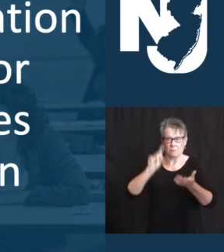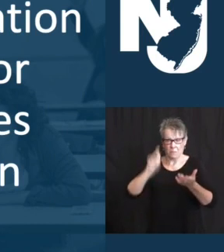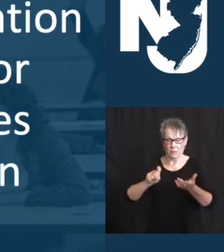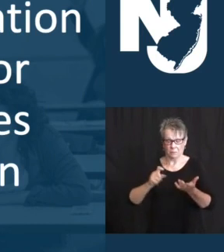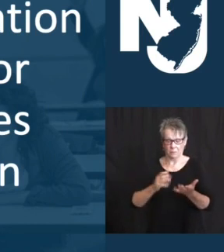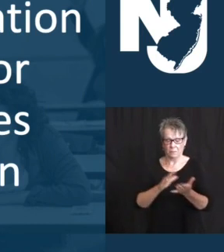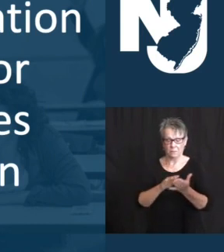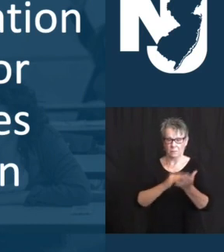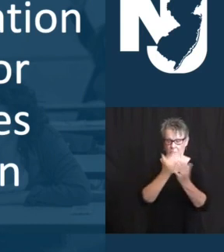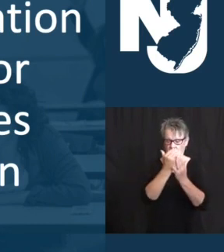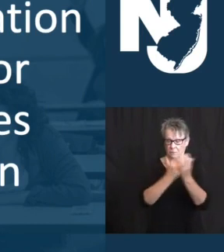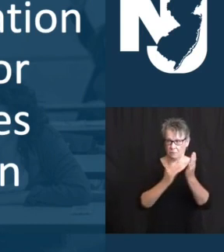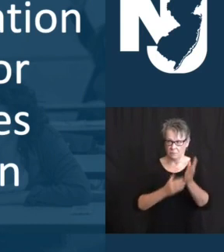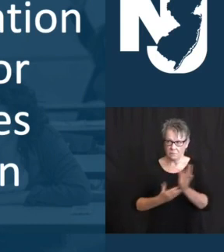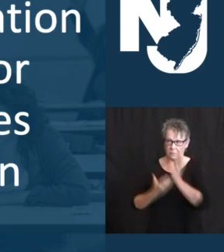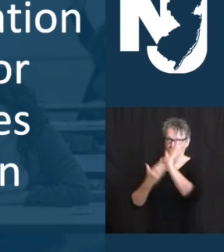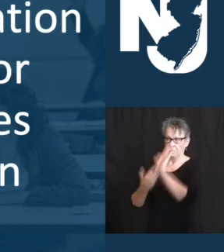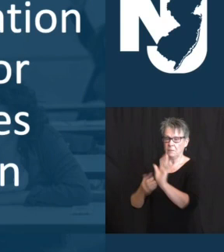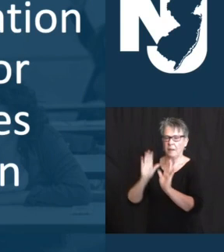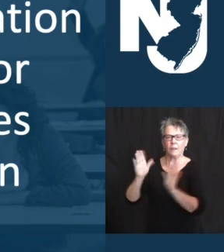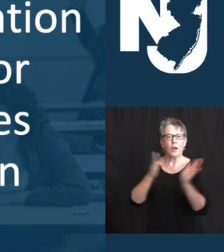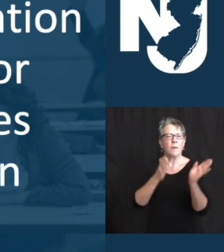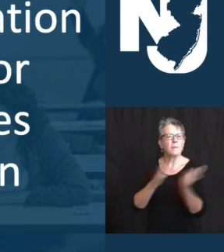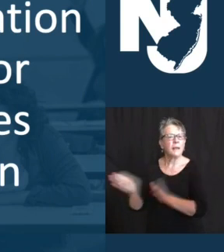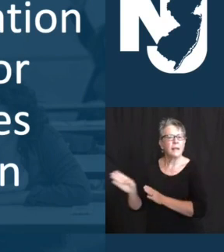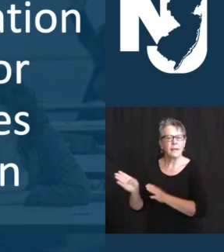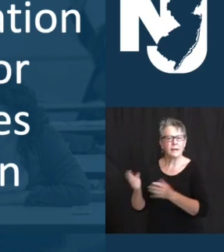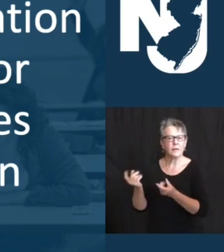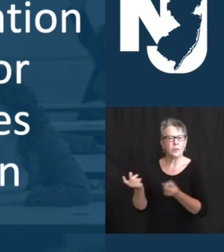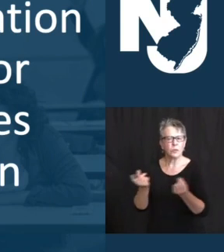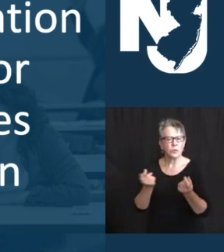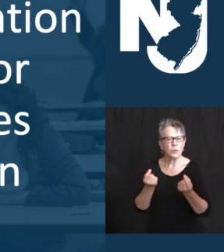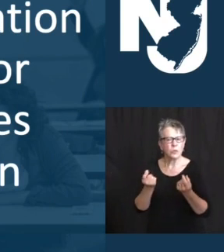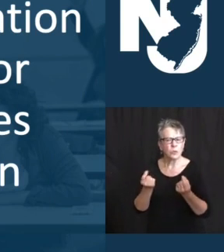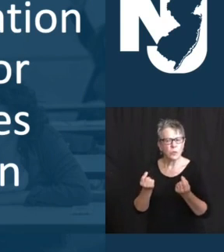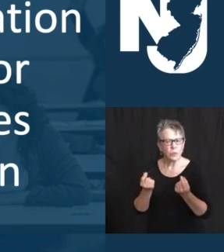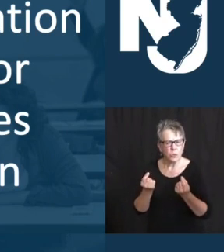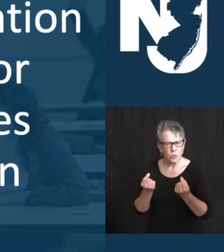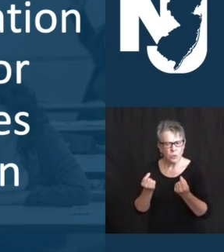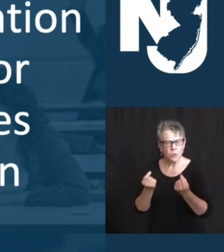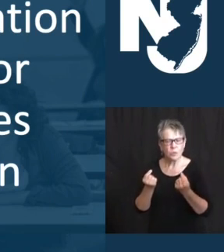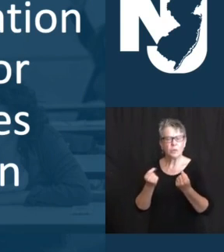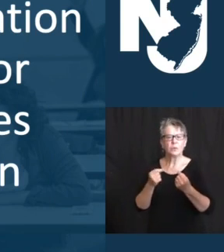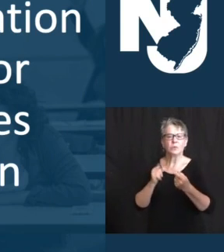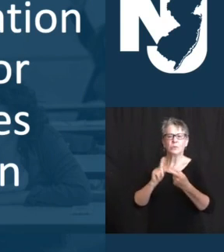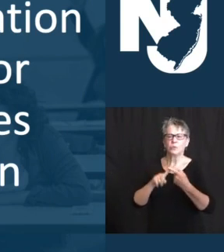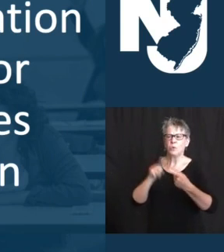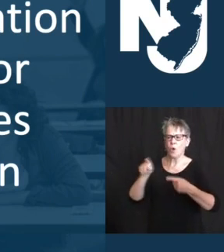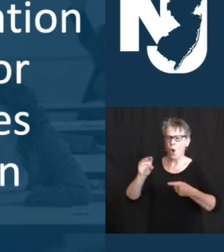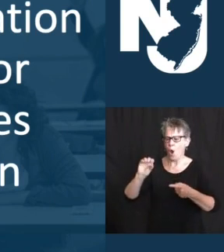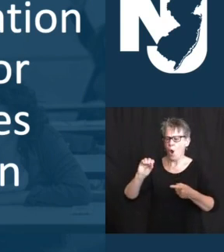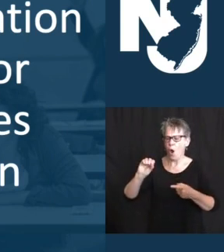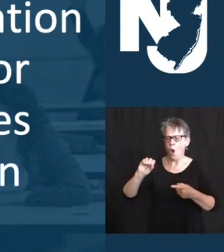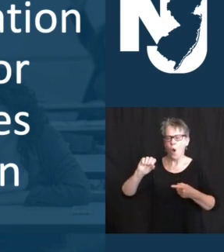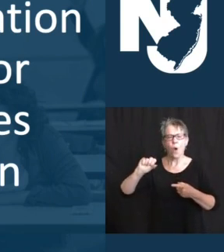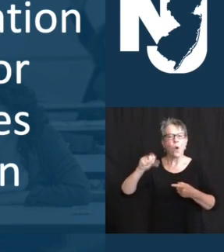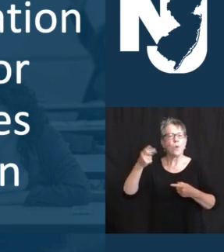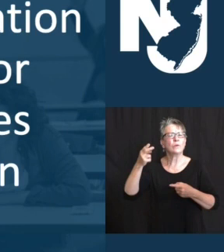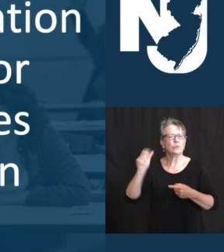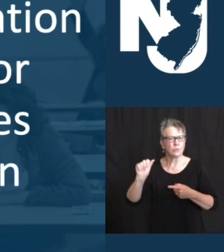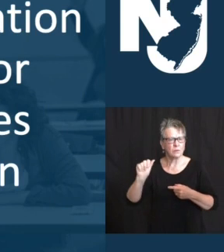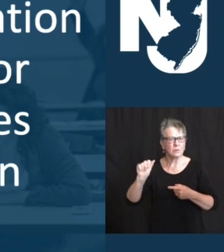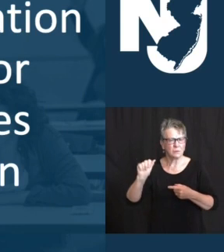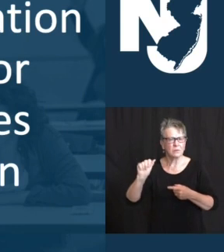least 14 days before any staff or students return to campus. And these plans will be reviewed in coordination